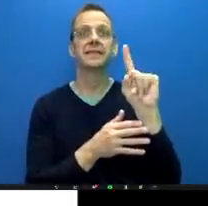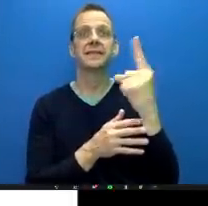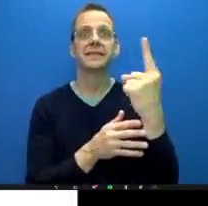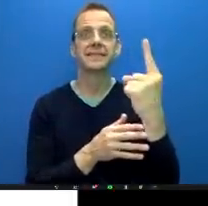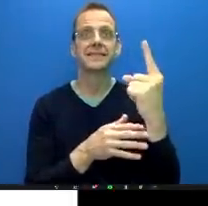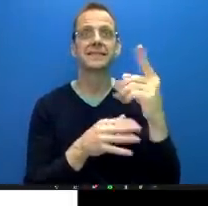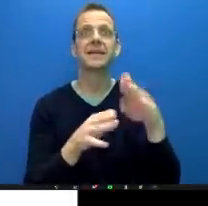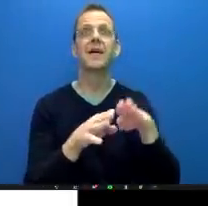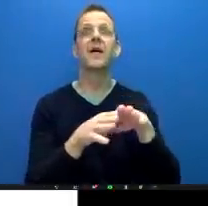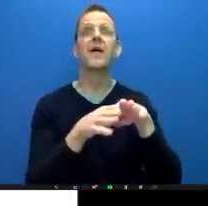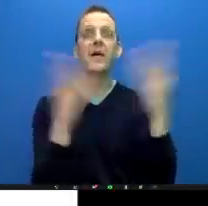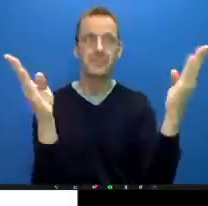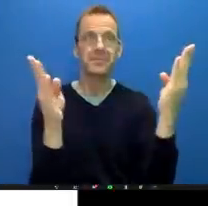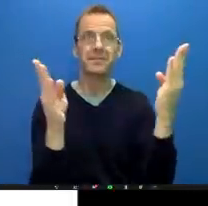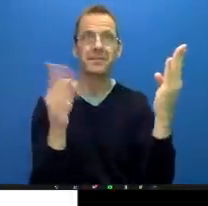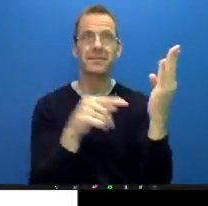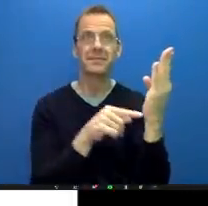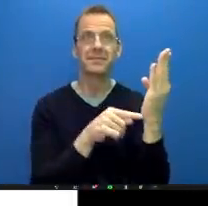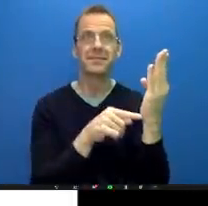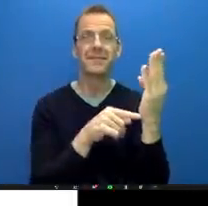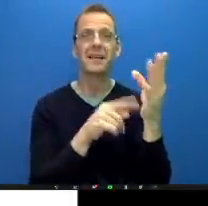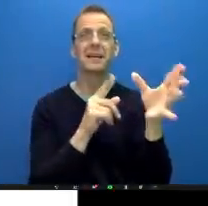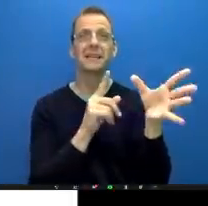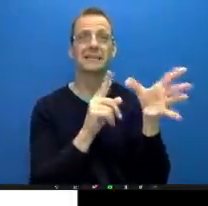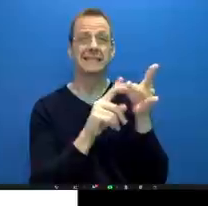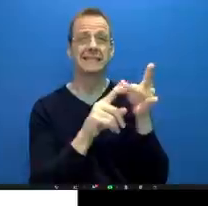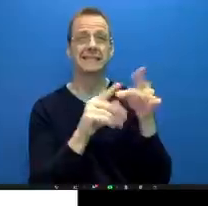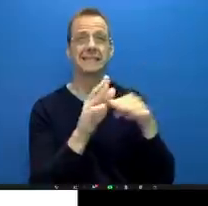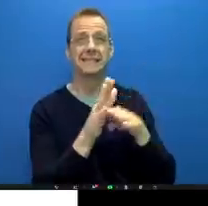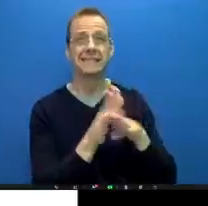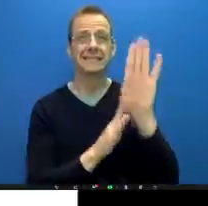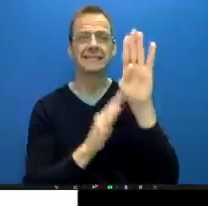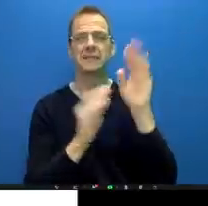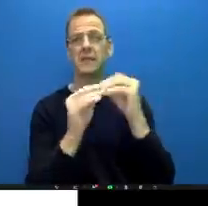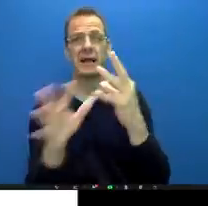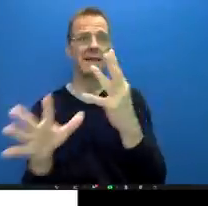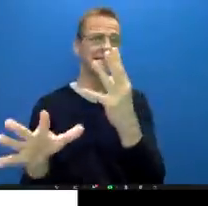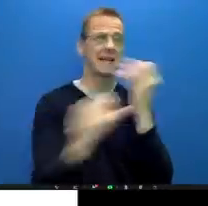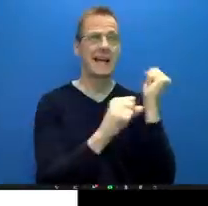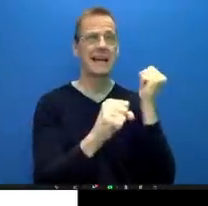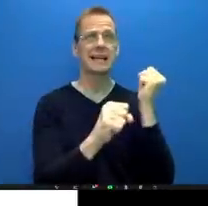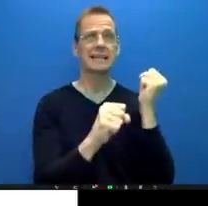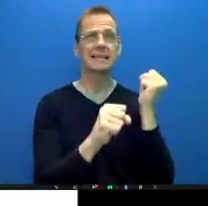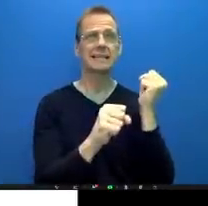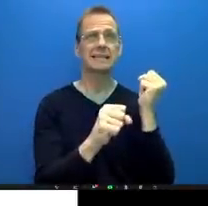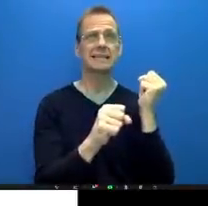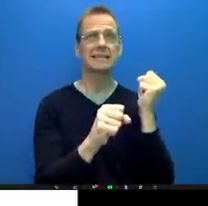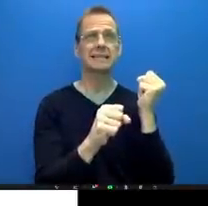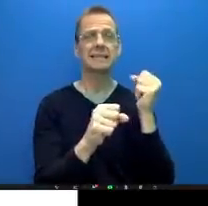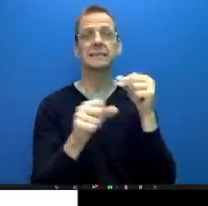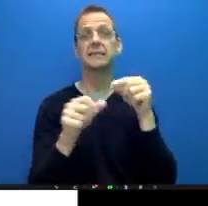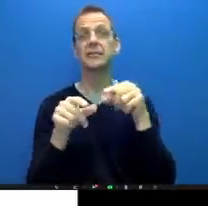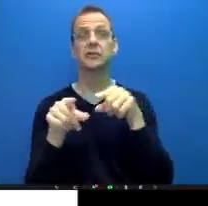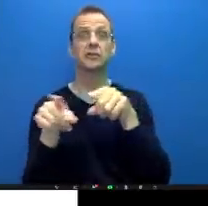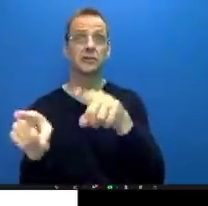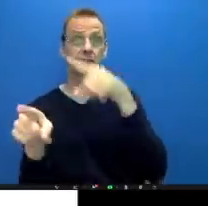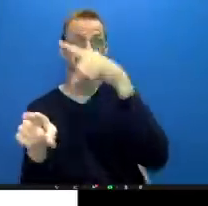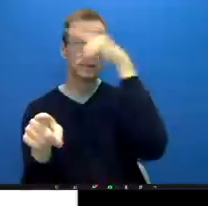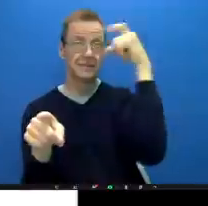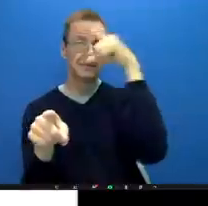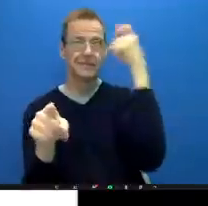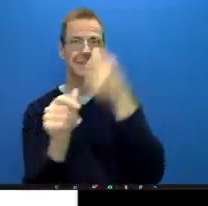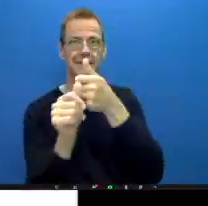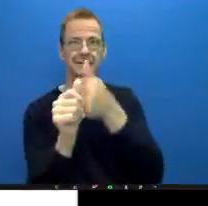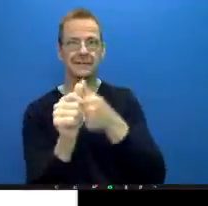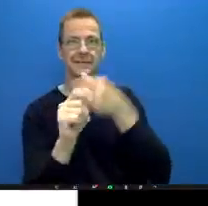much faster exponential surge and doubling of 2.5 weeks. And what is important, the beginning of the surge was 17th,